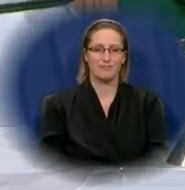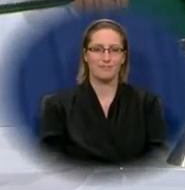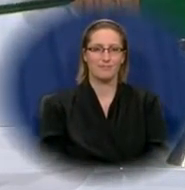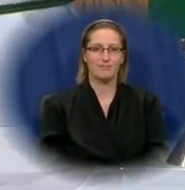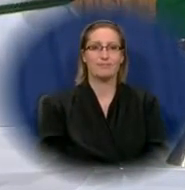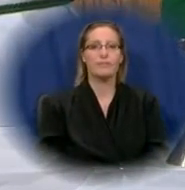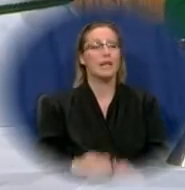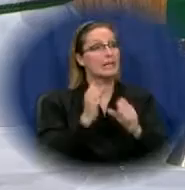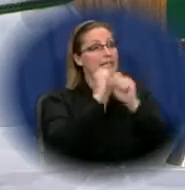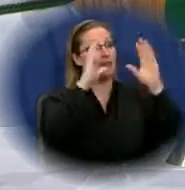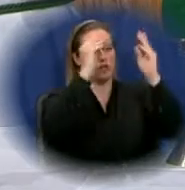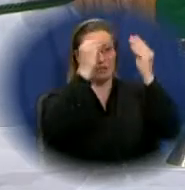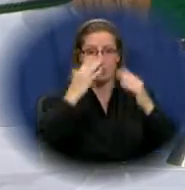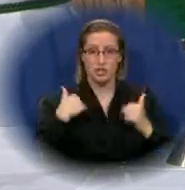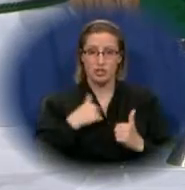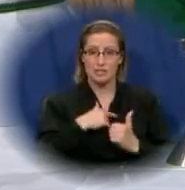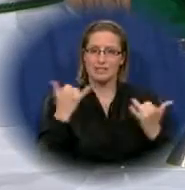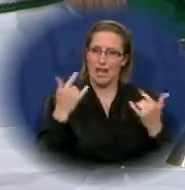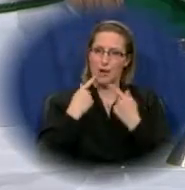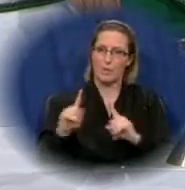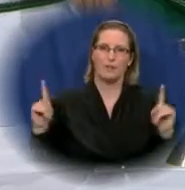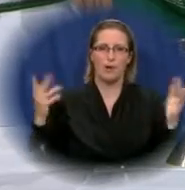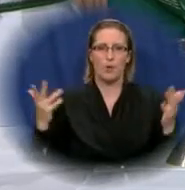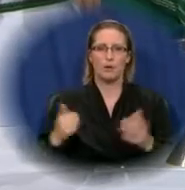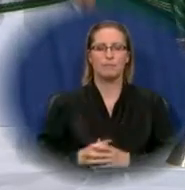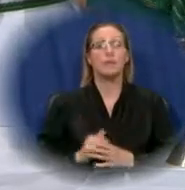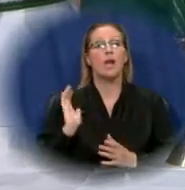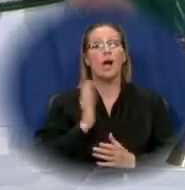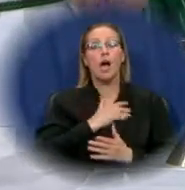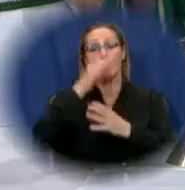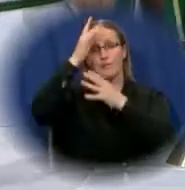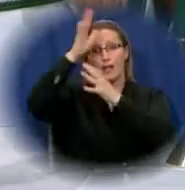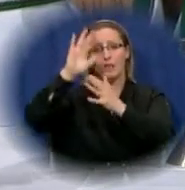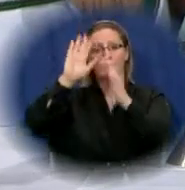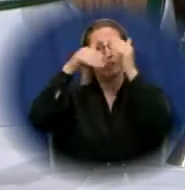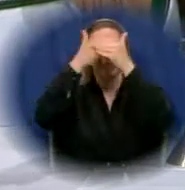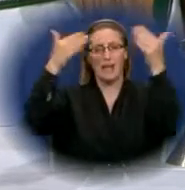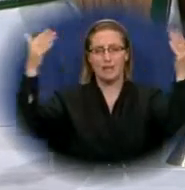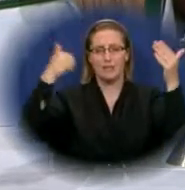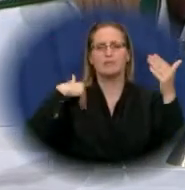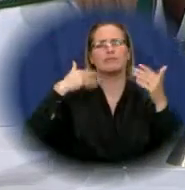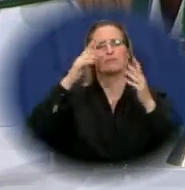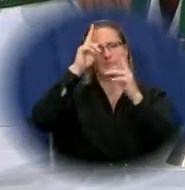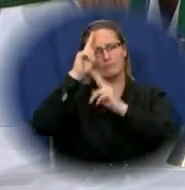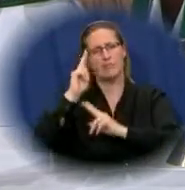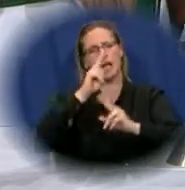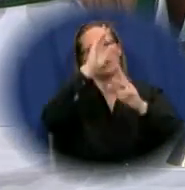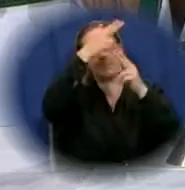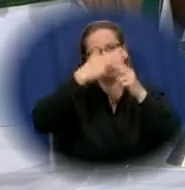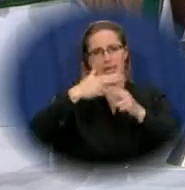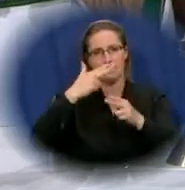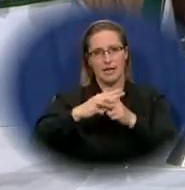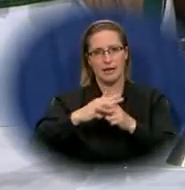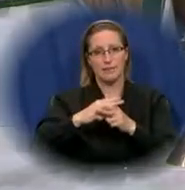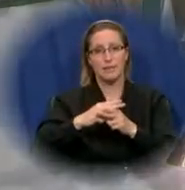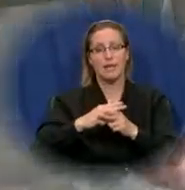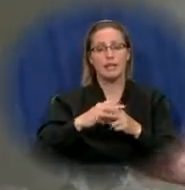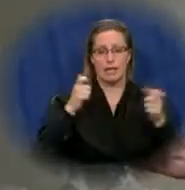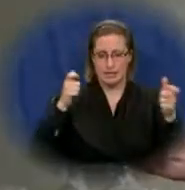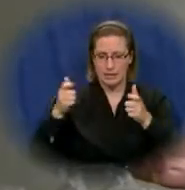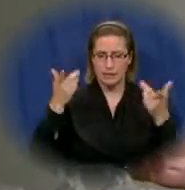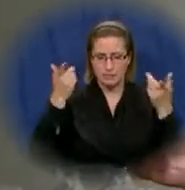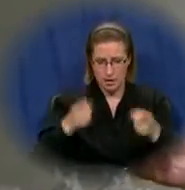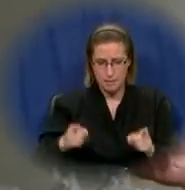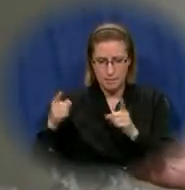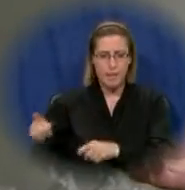At our Savior's command, informed by divine teaching, we dare to say, Our Father, who art in heaven, hallowed be thy name.